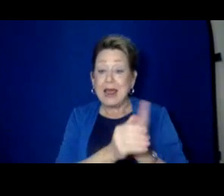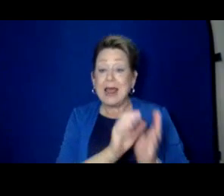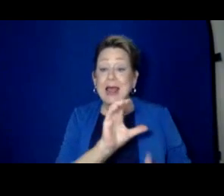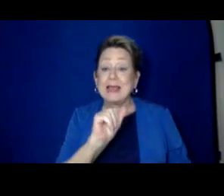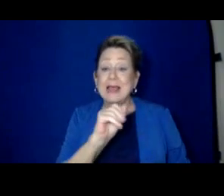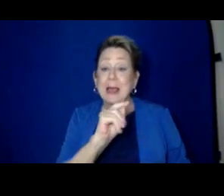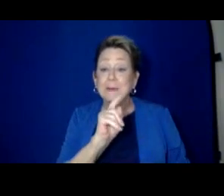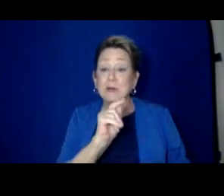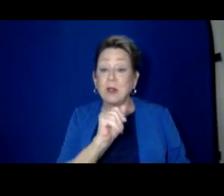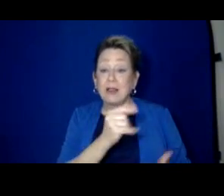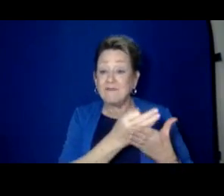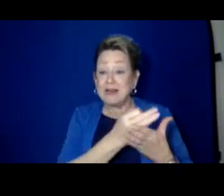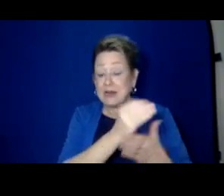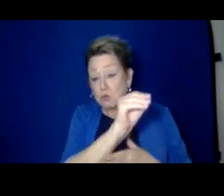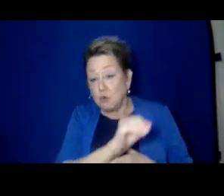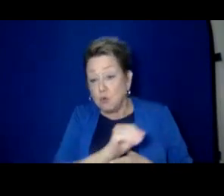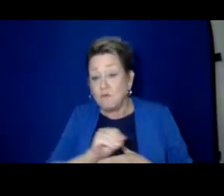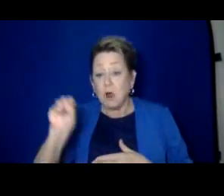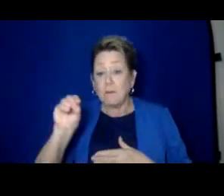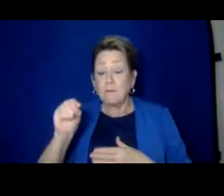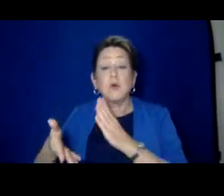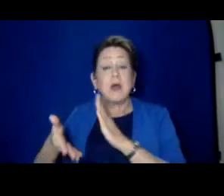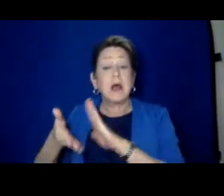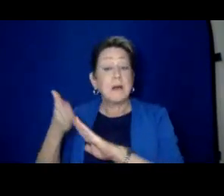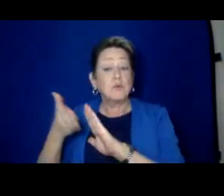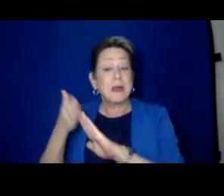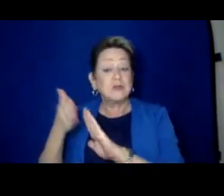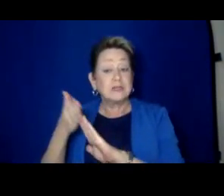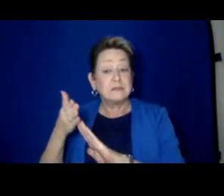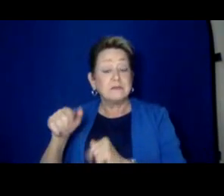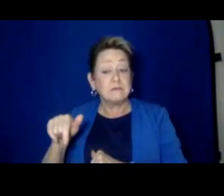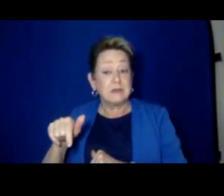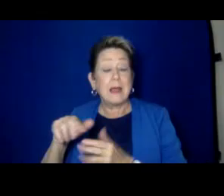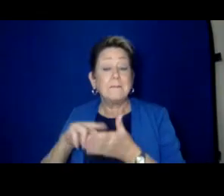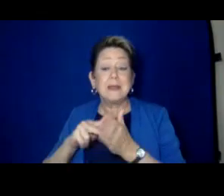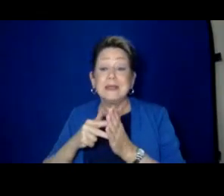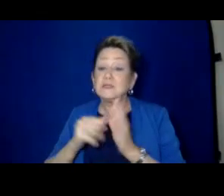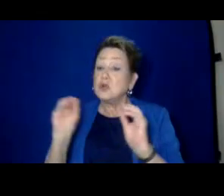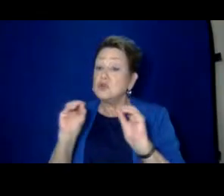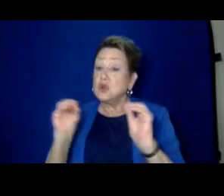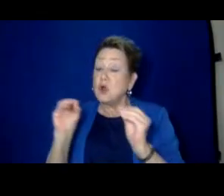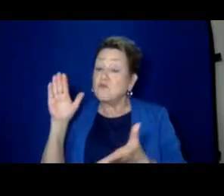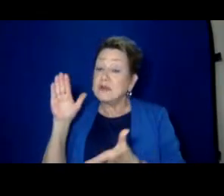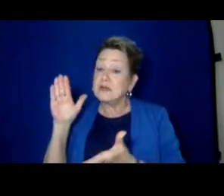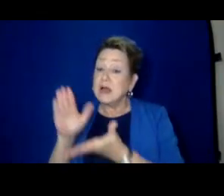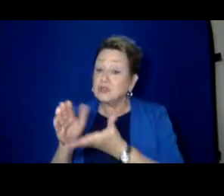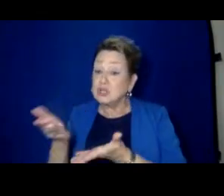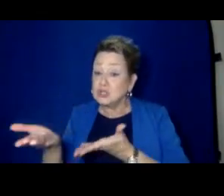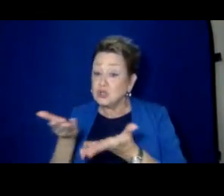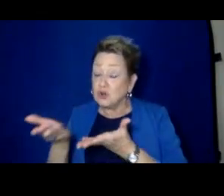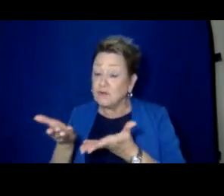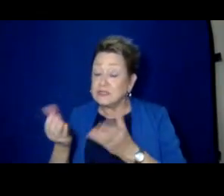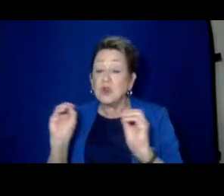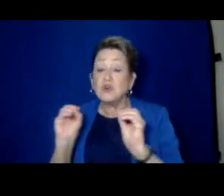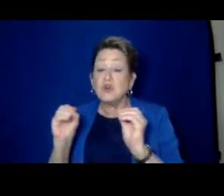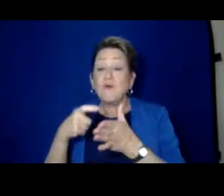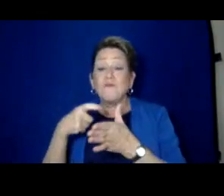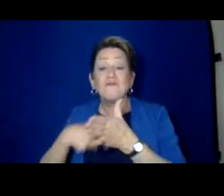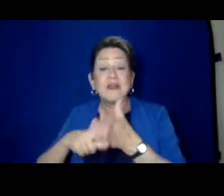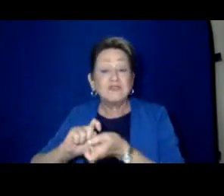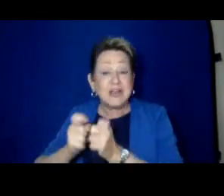into operations. On the operation side, the good part, this means no reduction in service and no fare changes this year or next